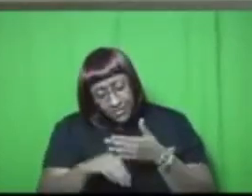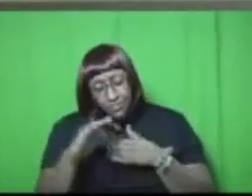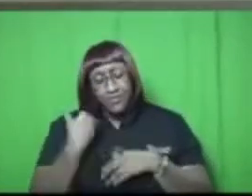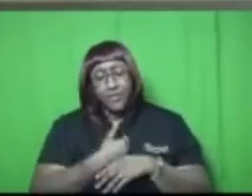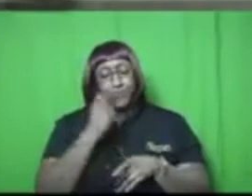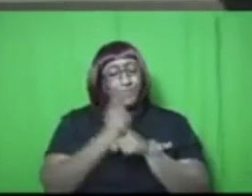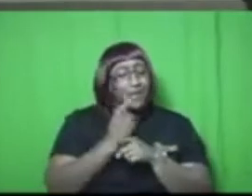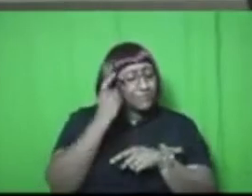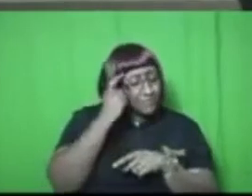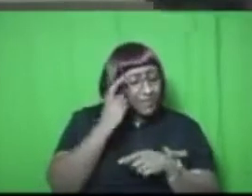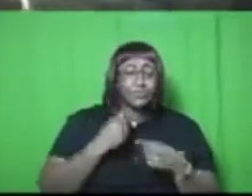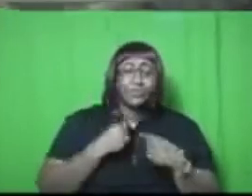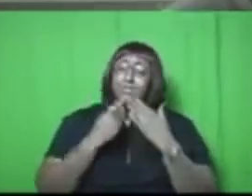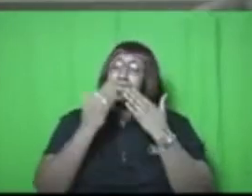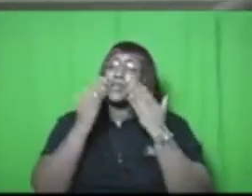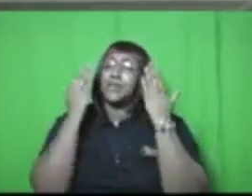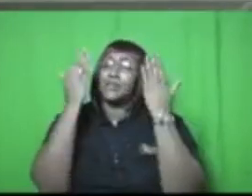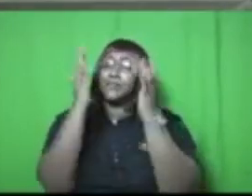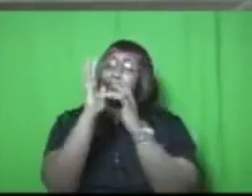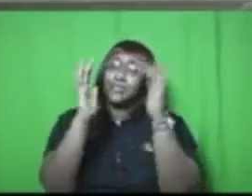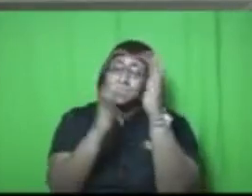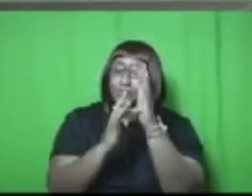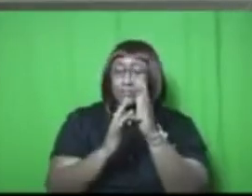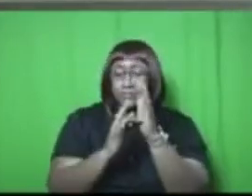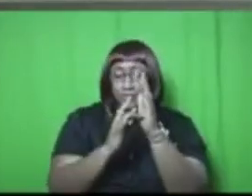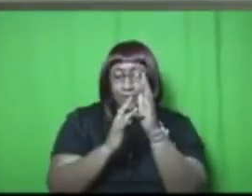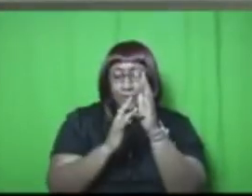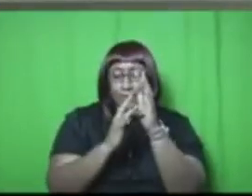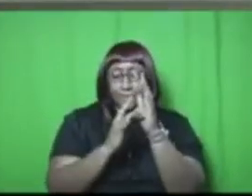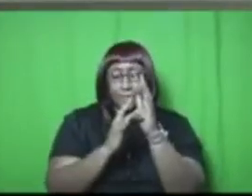our right mind, and we say, thank you, Jesus.